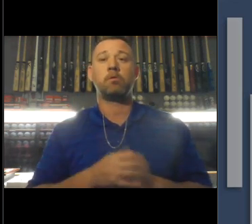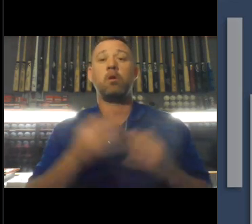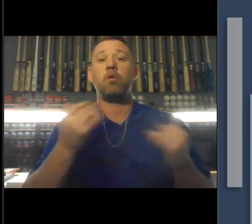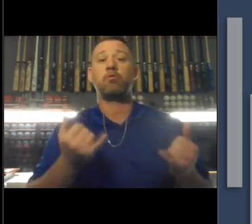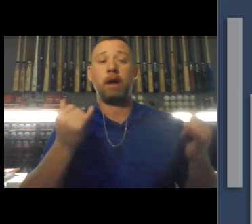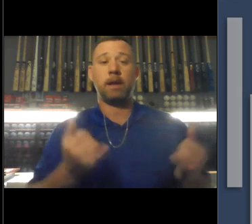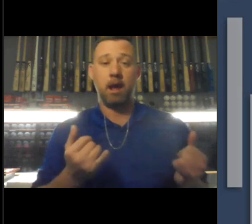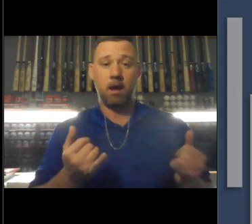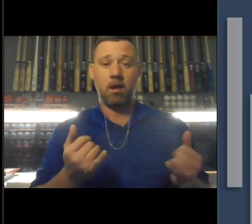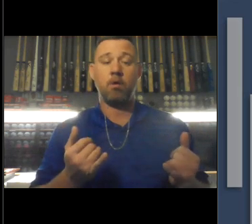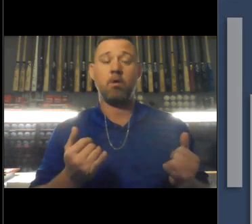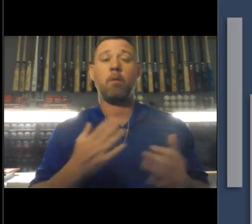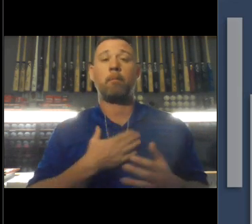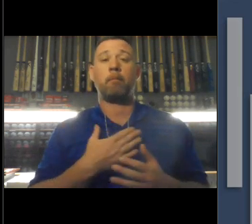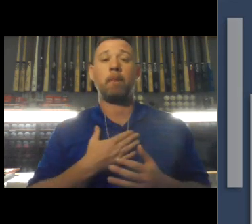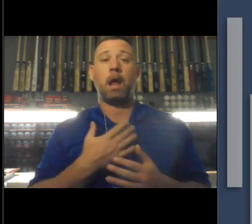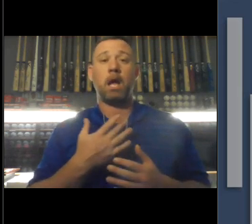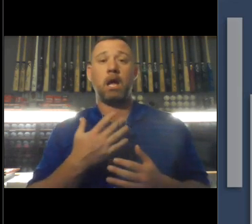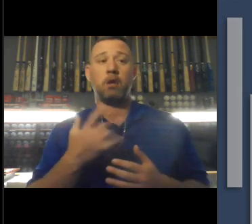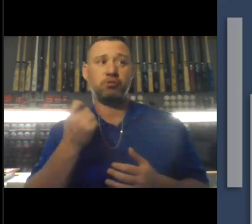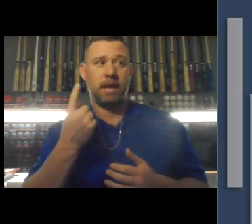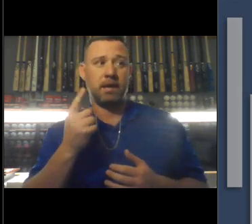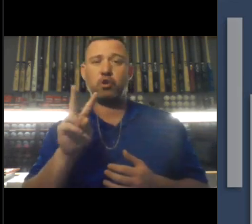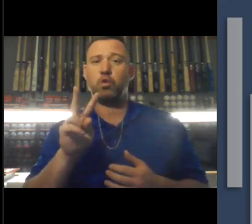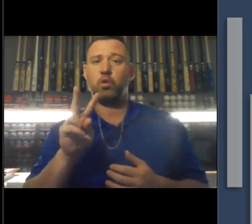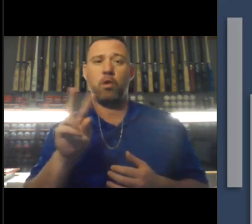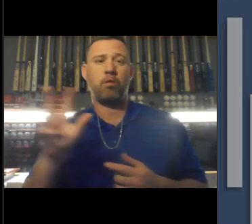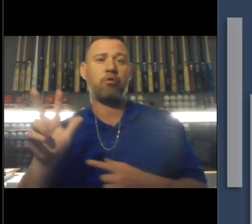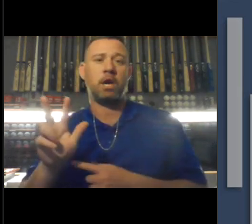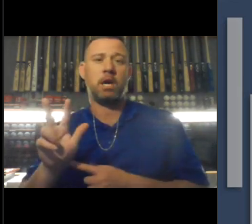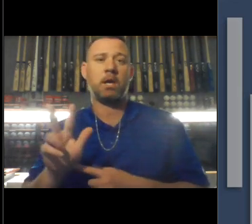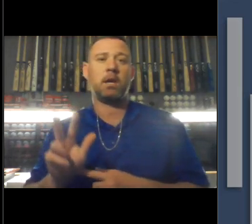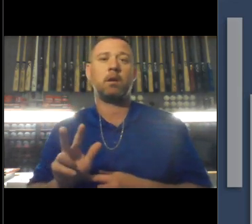of today, my understanding, there's 2 or 3.